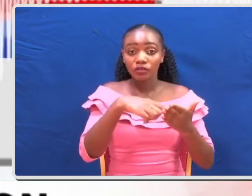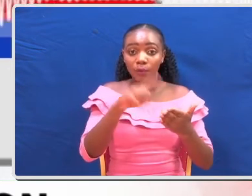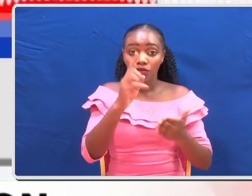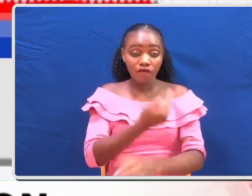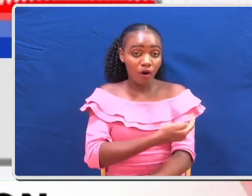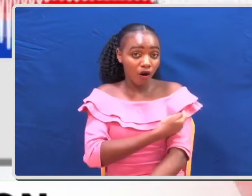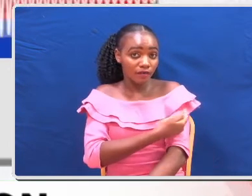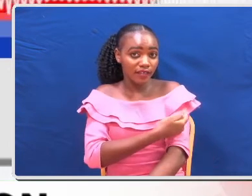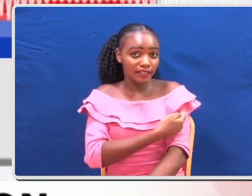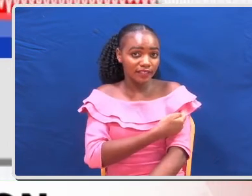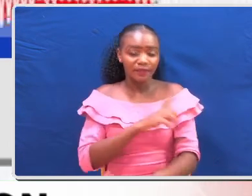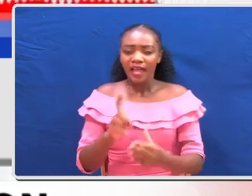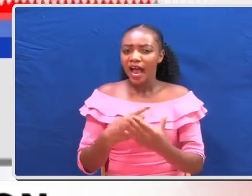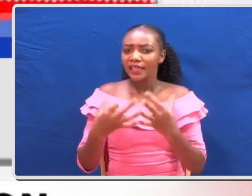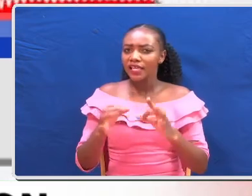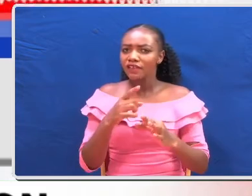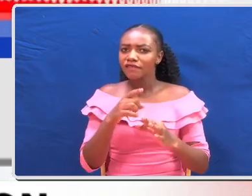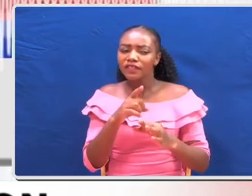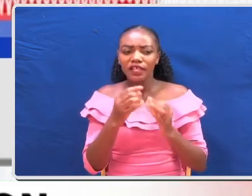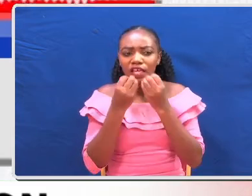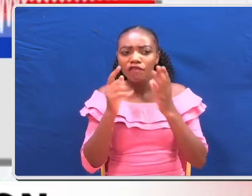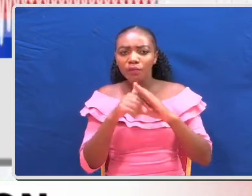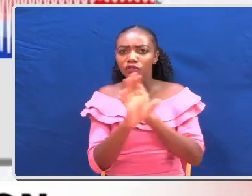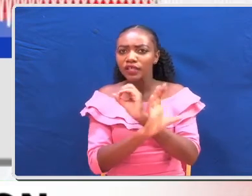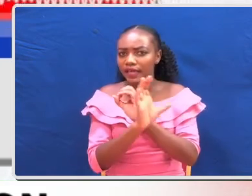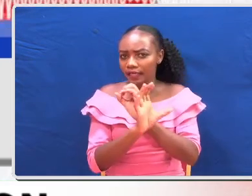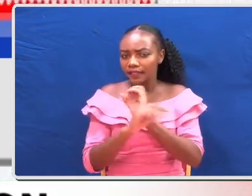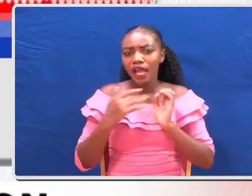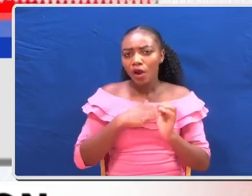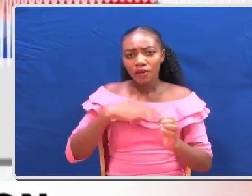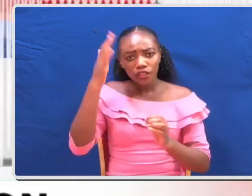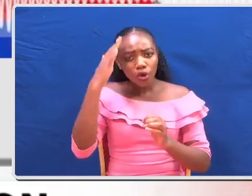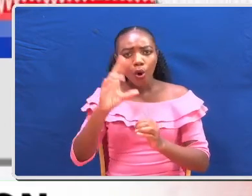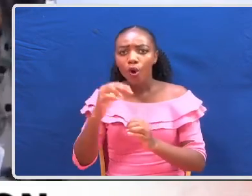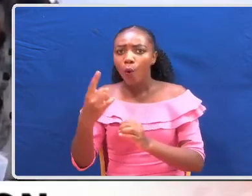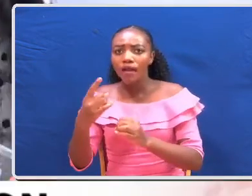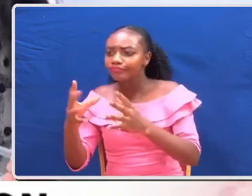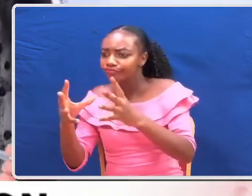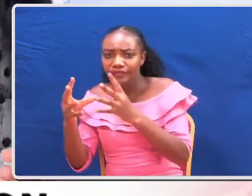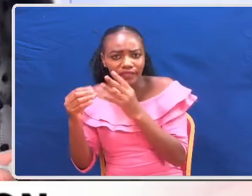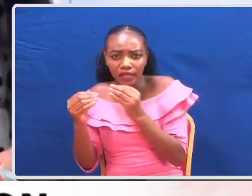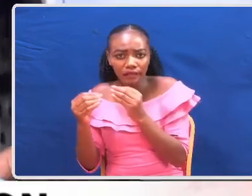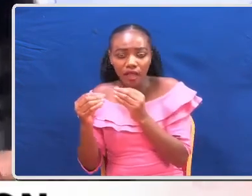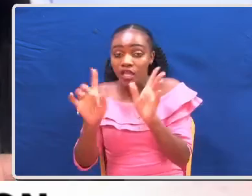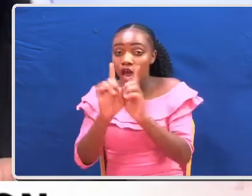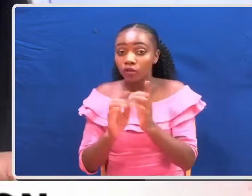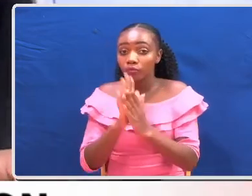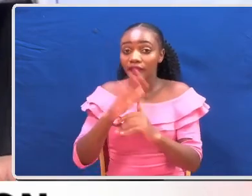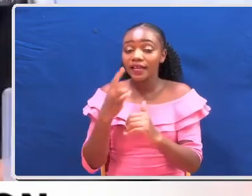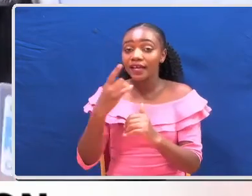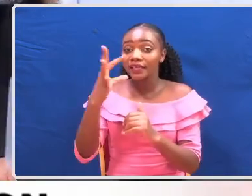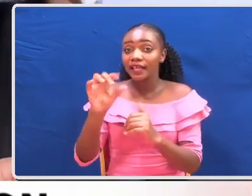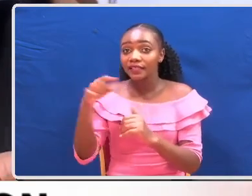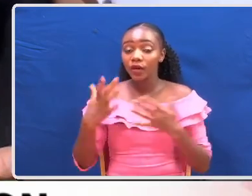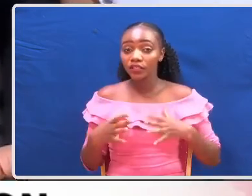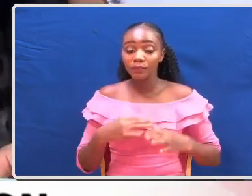though Sputnik is in the country, not a single person has received that Sputnik vaccine. More than 130,000 people